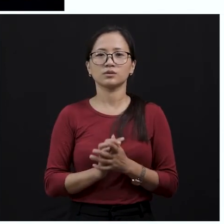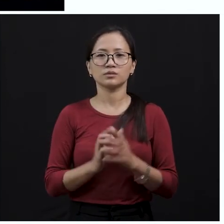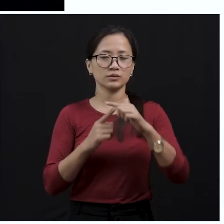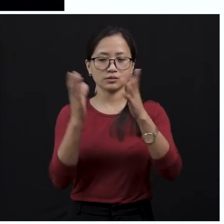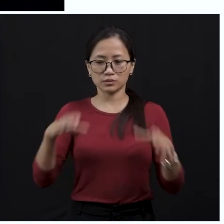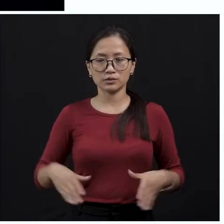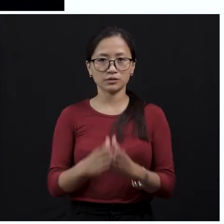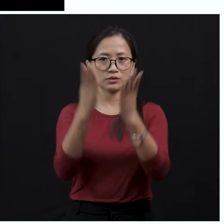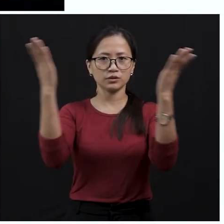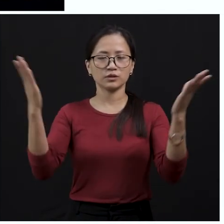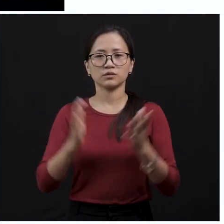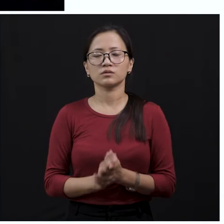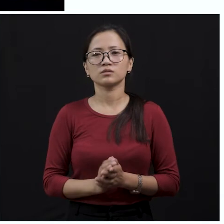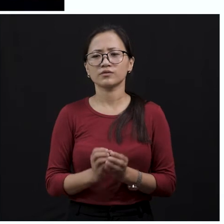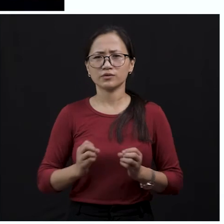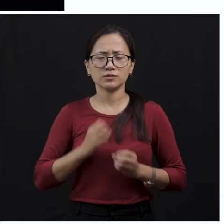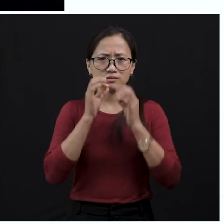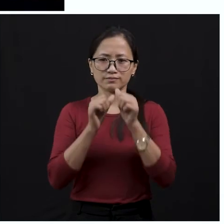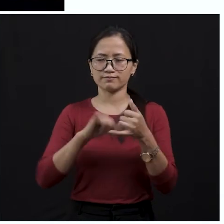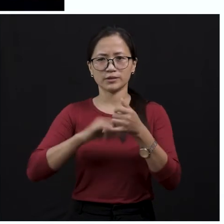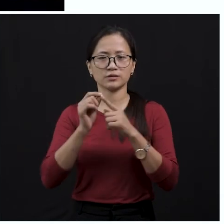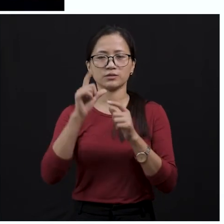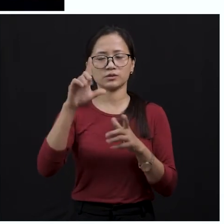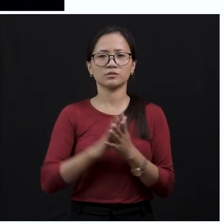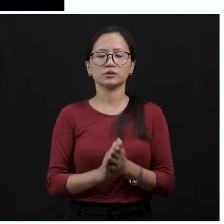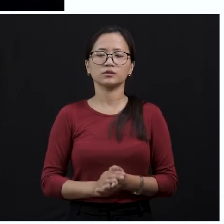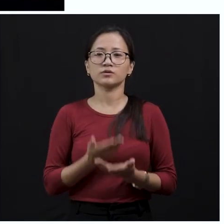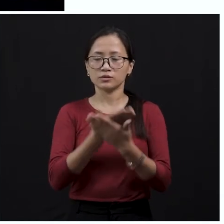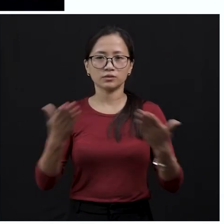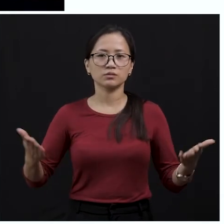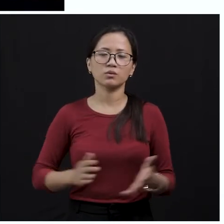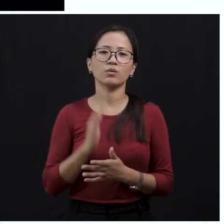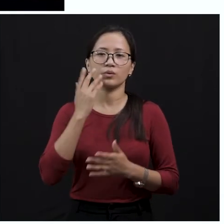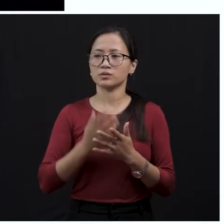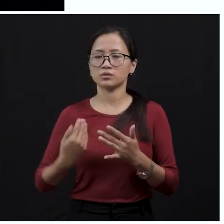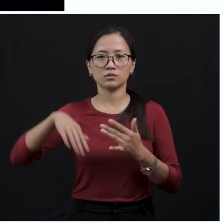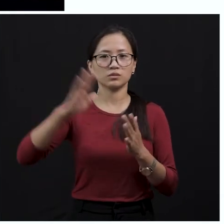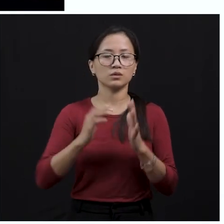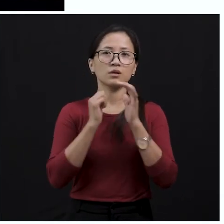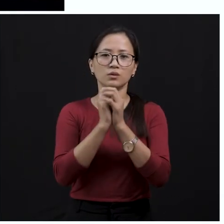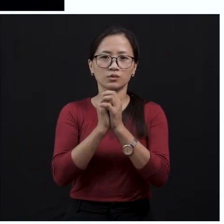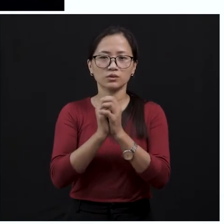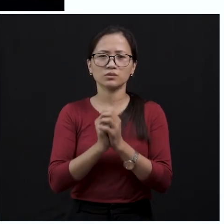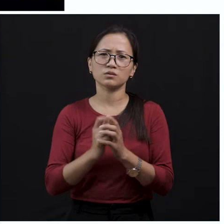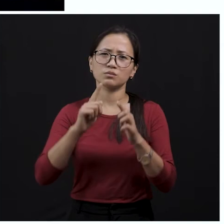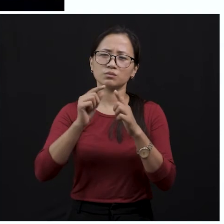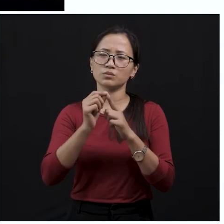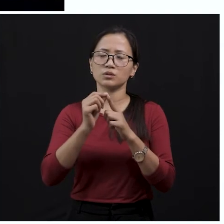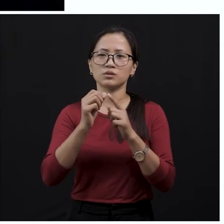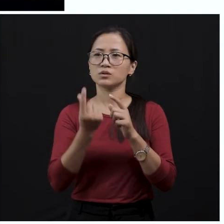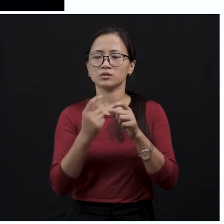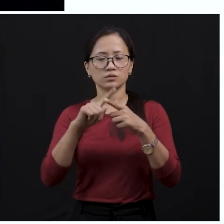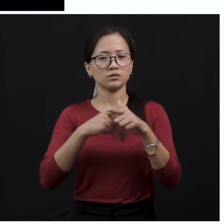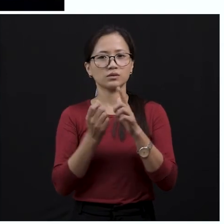is considered very special for them. So whenever they are going to worship or whenever they are going to do some pujas,